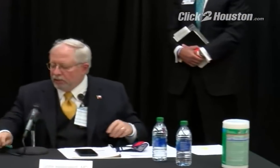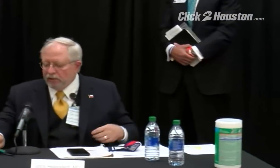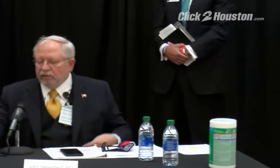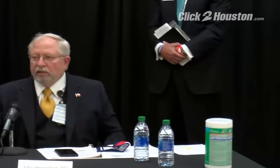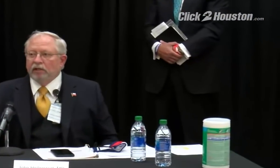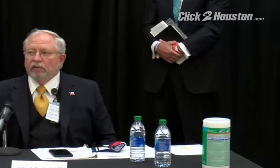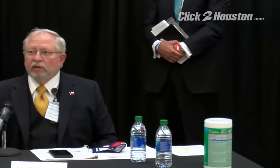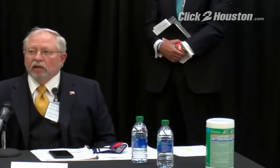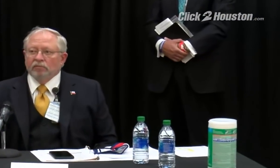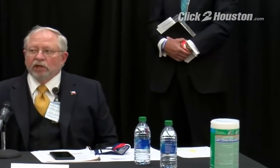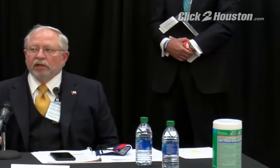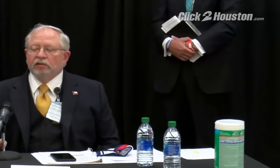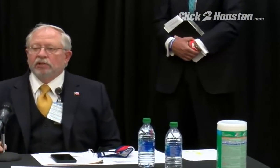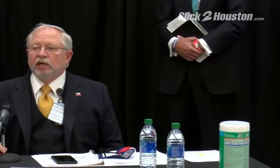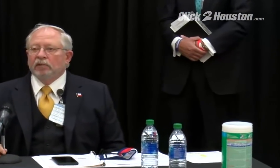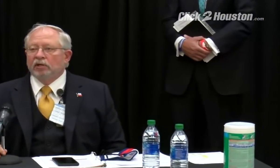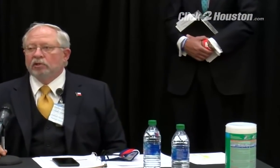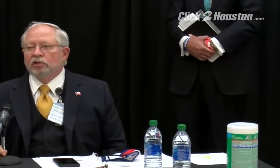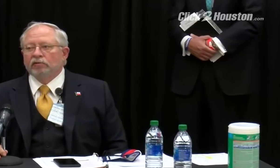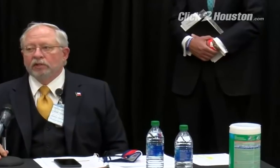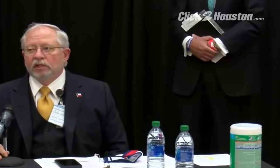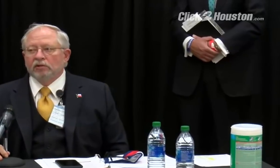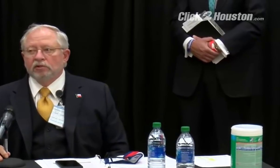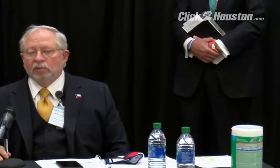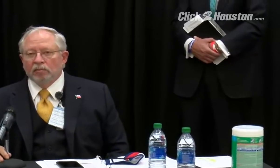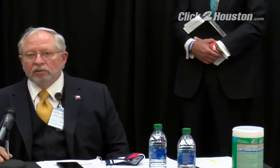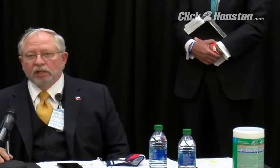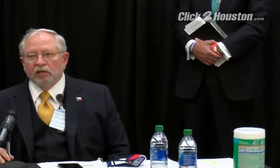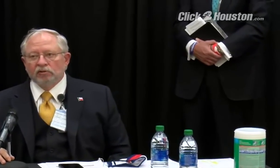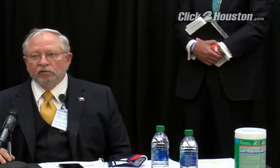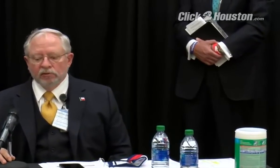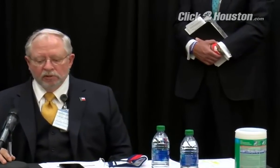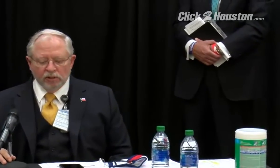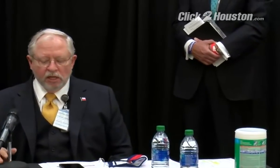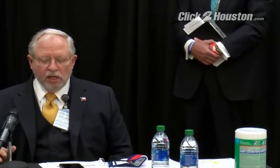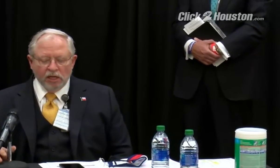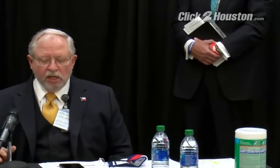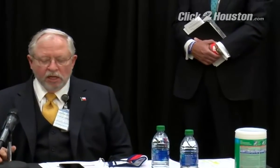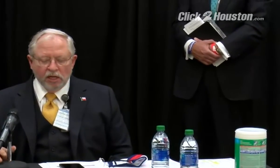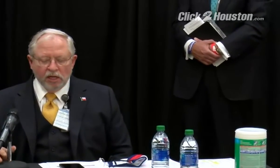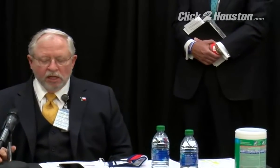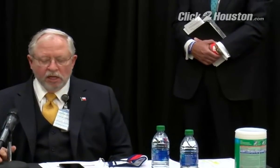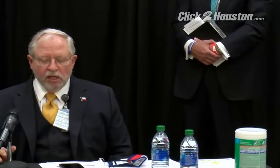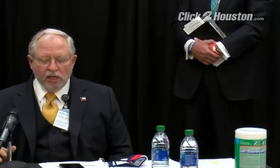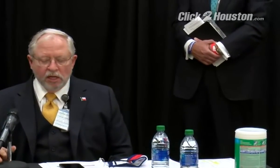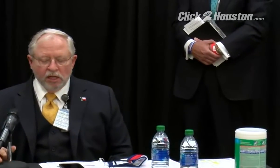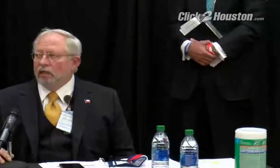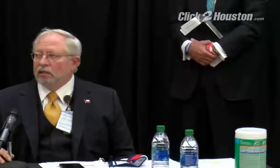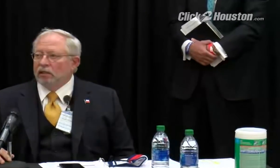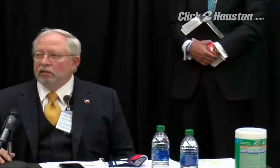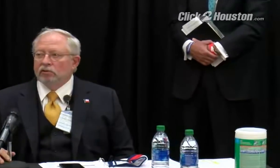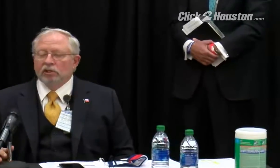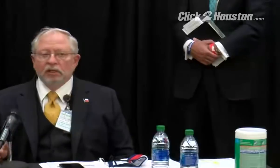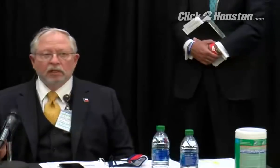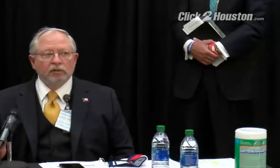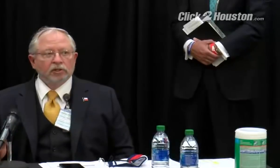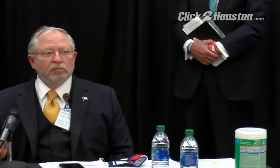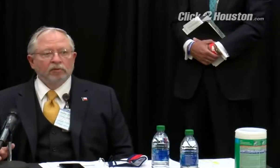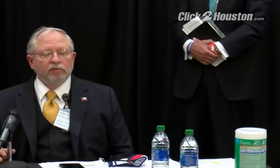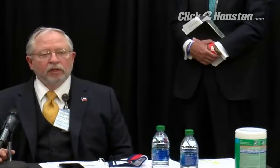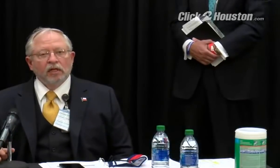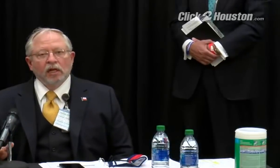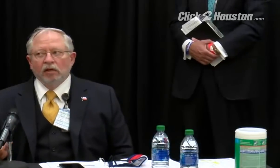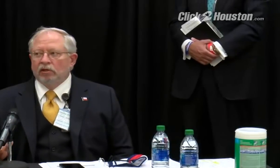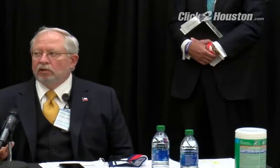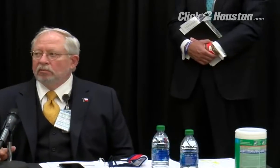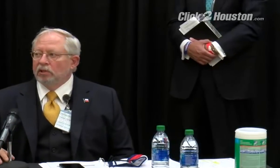you, Chief. Thank you, Governor. I'm John Hellerstadt. I'm the Commissioner for the Texas Department of State Health Services, and I do want to thank the elected leaders and the leadership